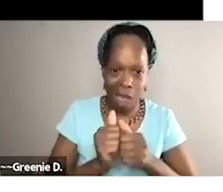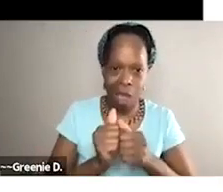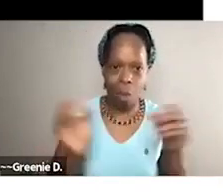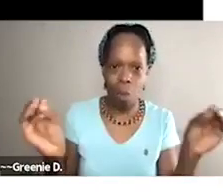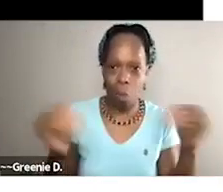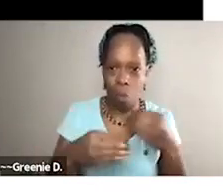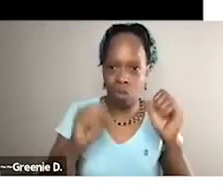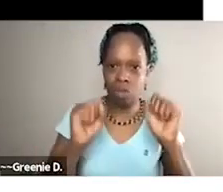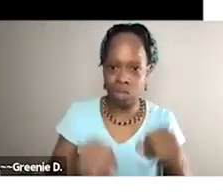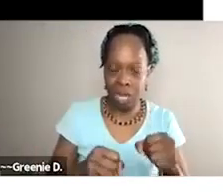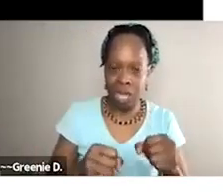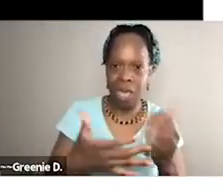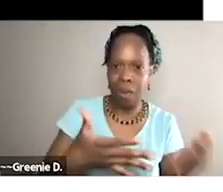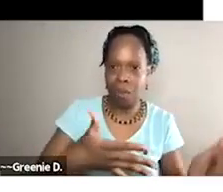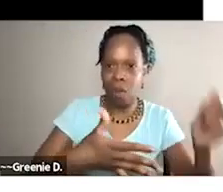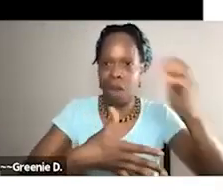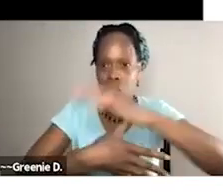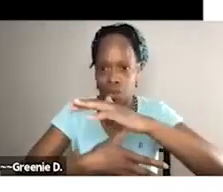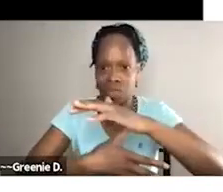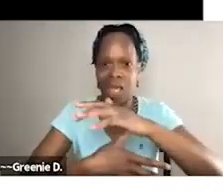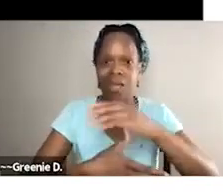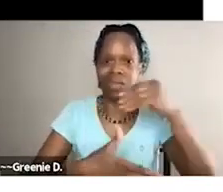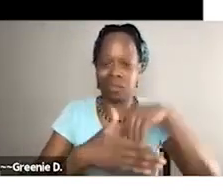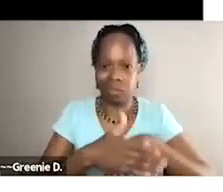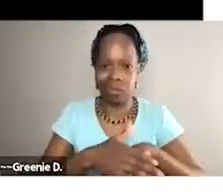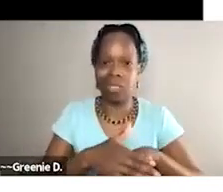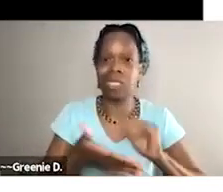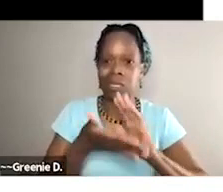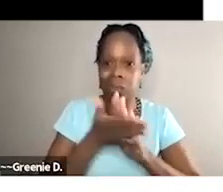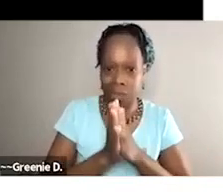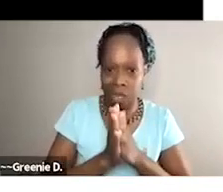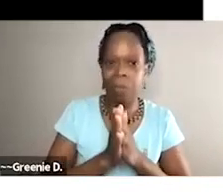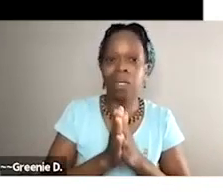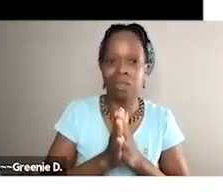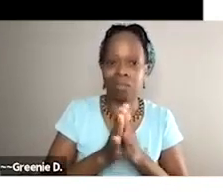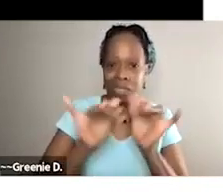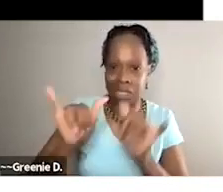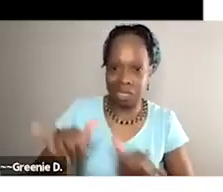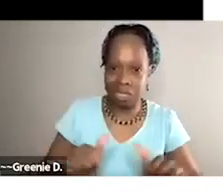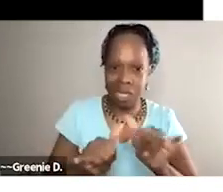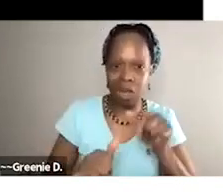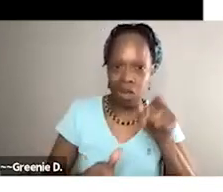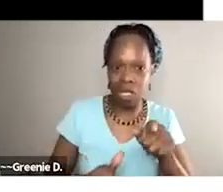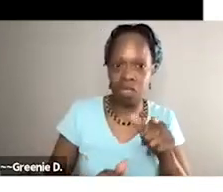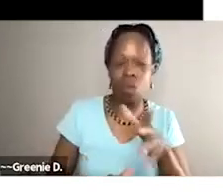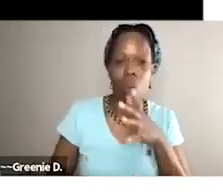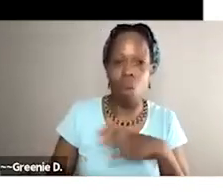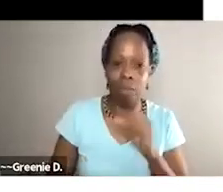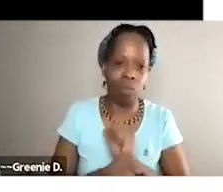transforming itself into a welcoming community. And as I said, she is really, the work that she is doing is phenomenal. And this is a little bit